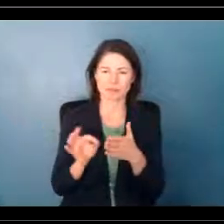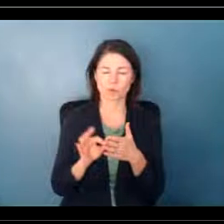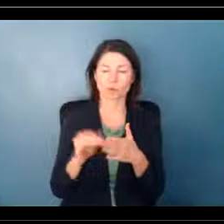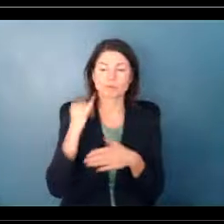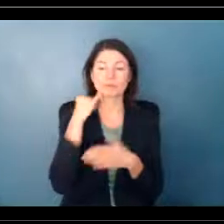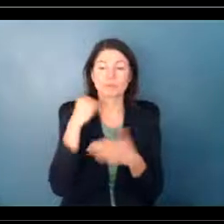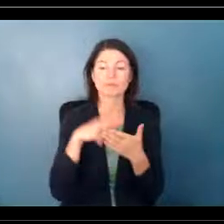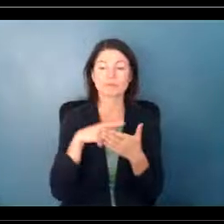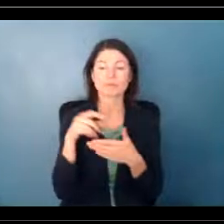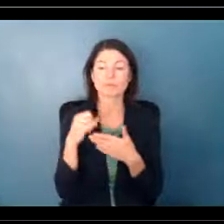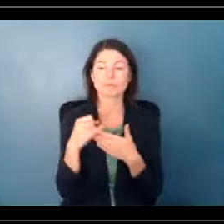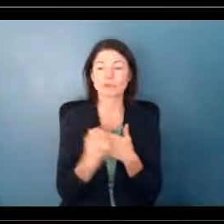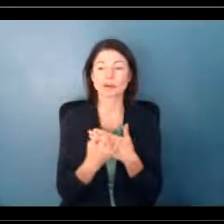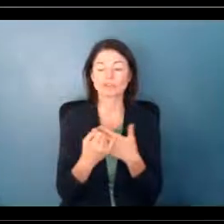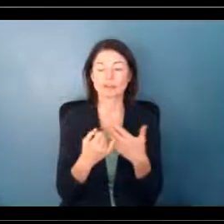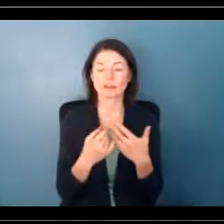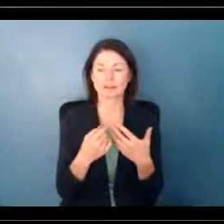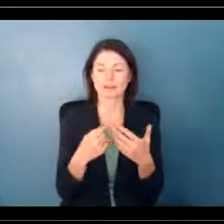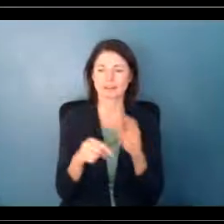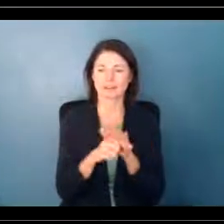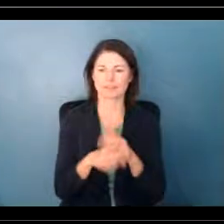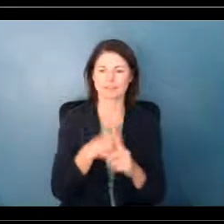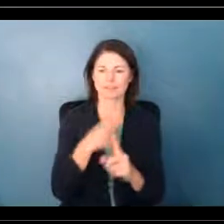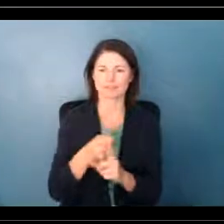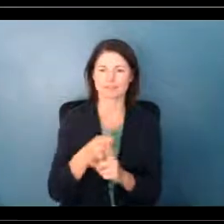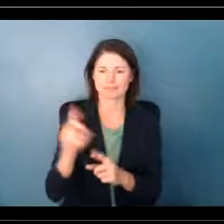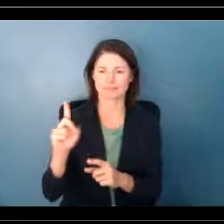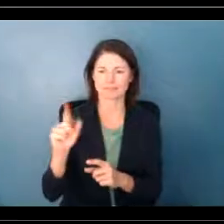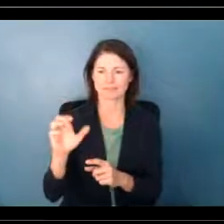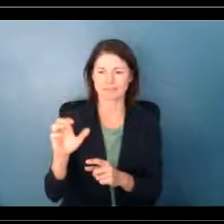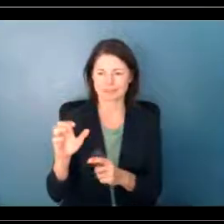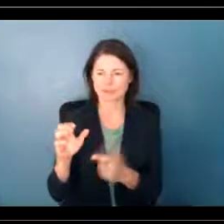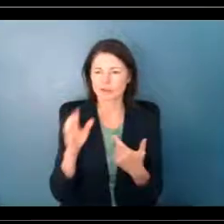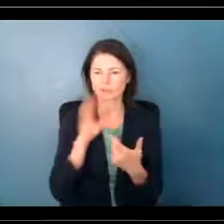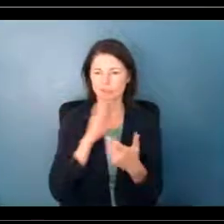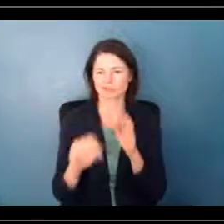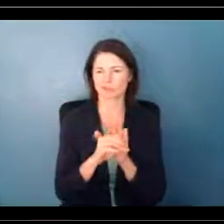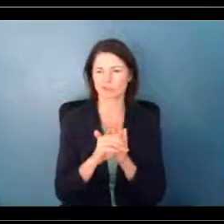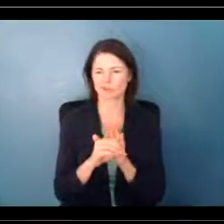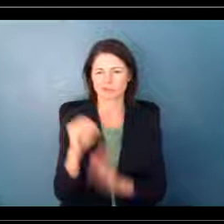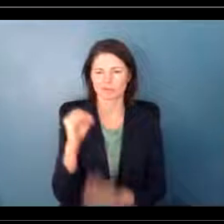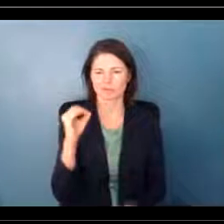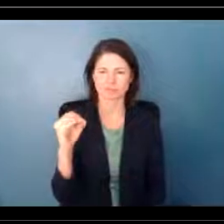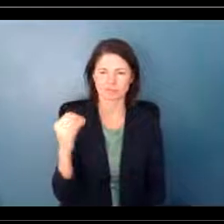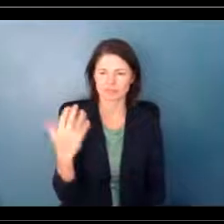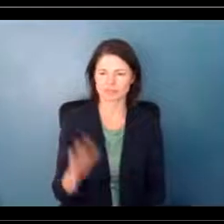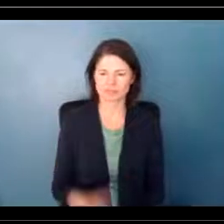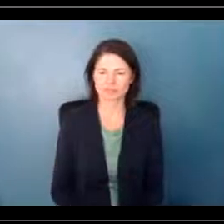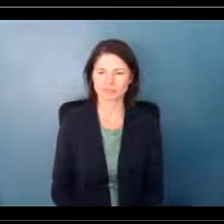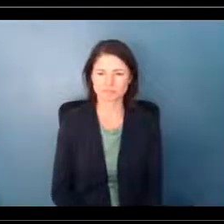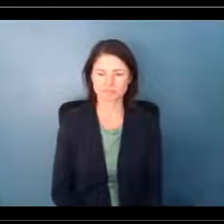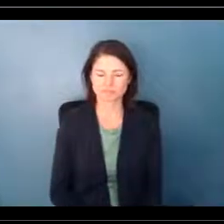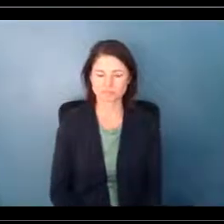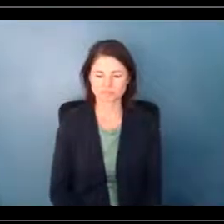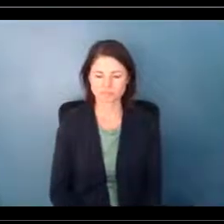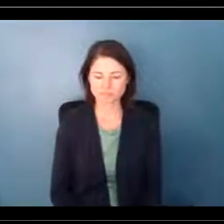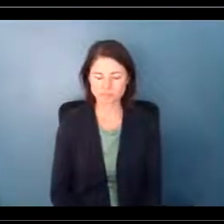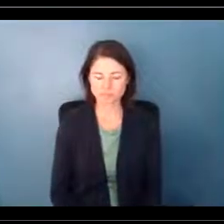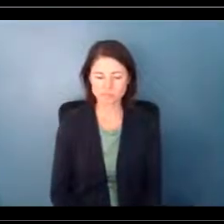does, negatively impact a disadvantaged community, it's going to get a 0. And what we're really encouraging